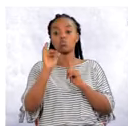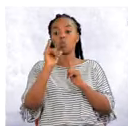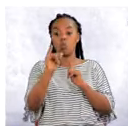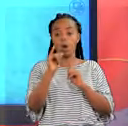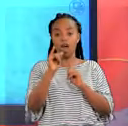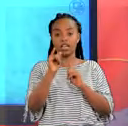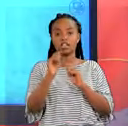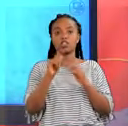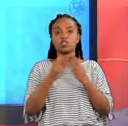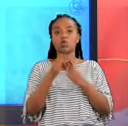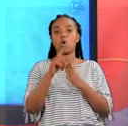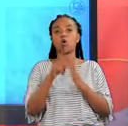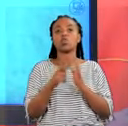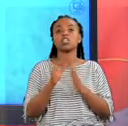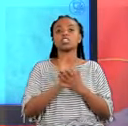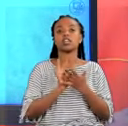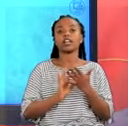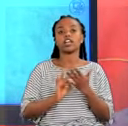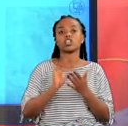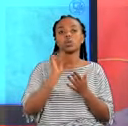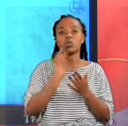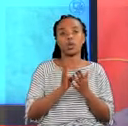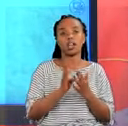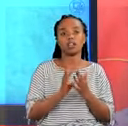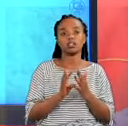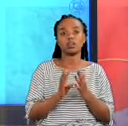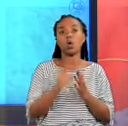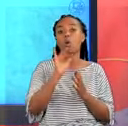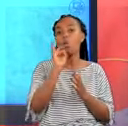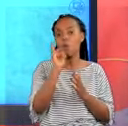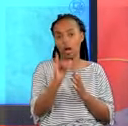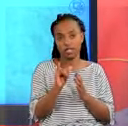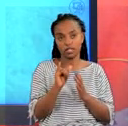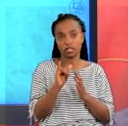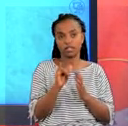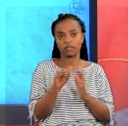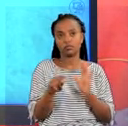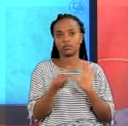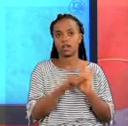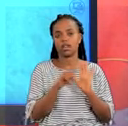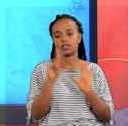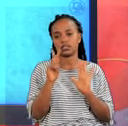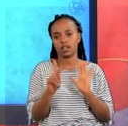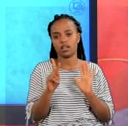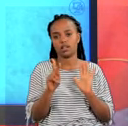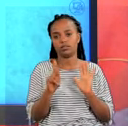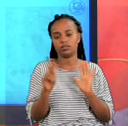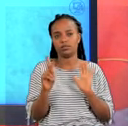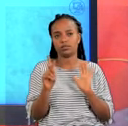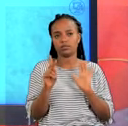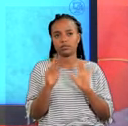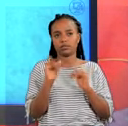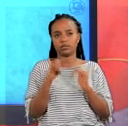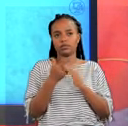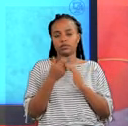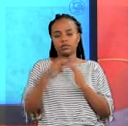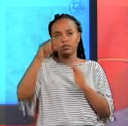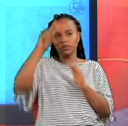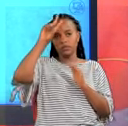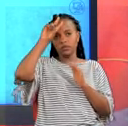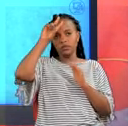axis, the equation will be written right here. Y minus K the whole